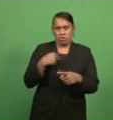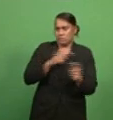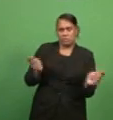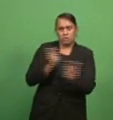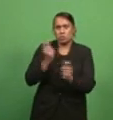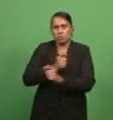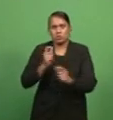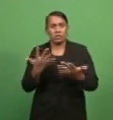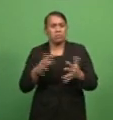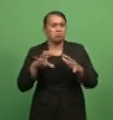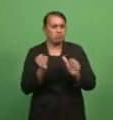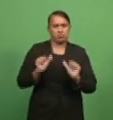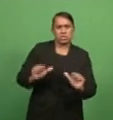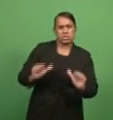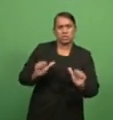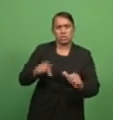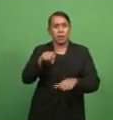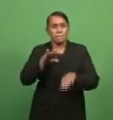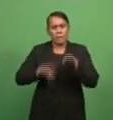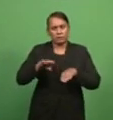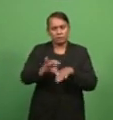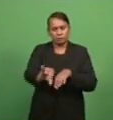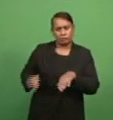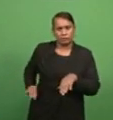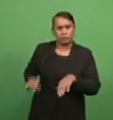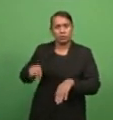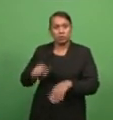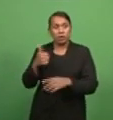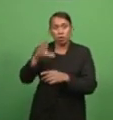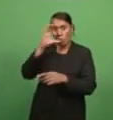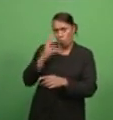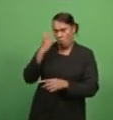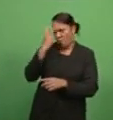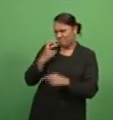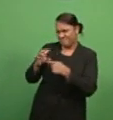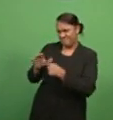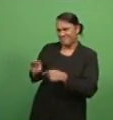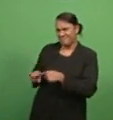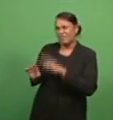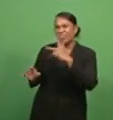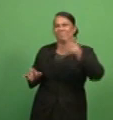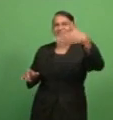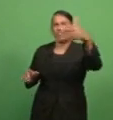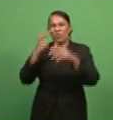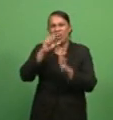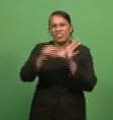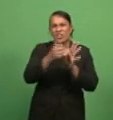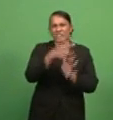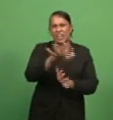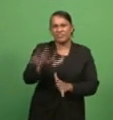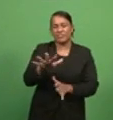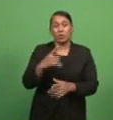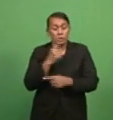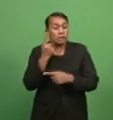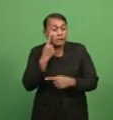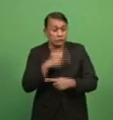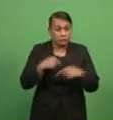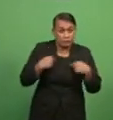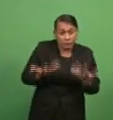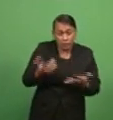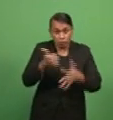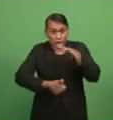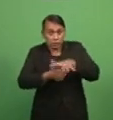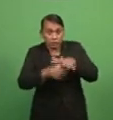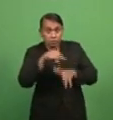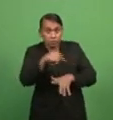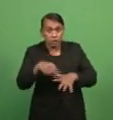members' retirement. And you'll see that we are only allowing members access as per allowed under the law, which is